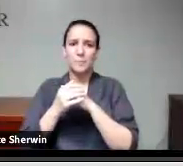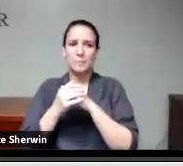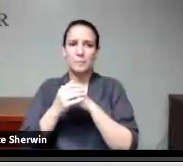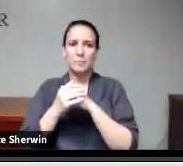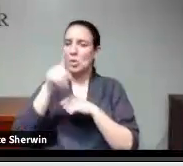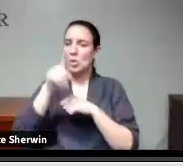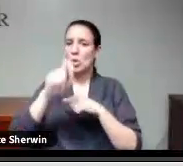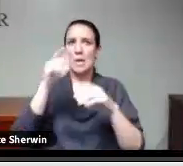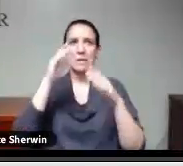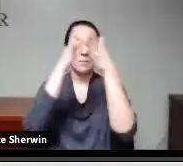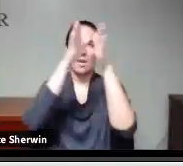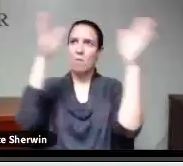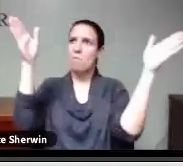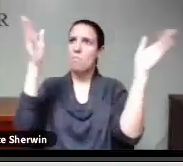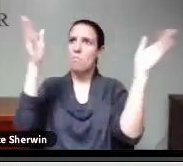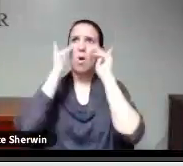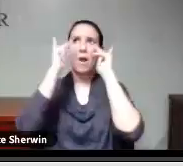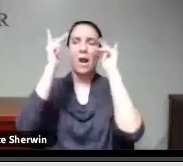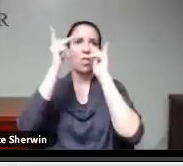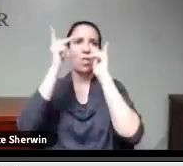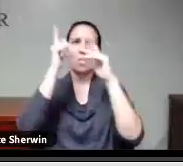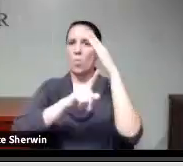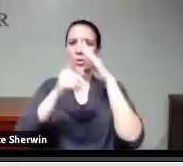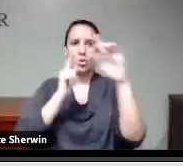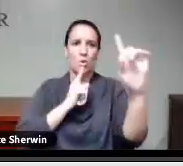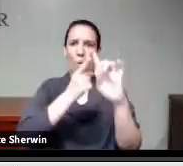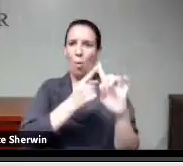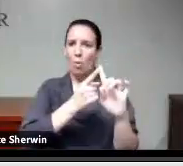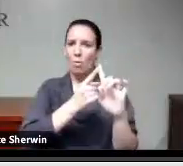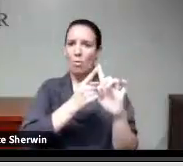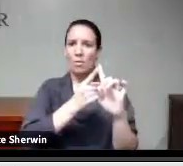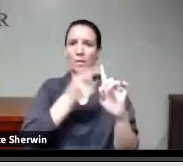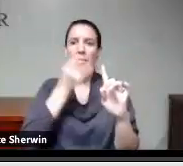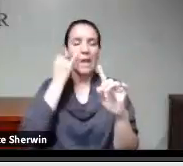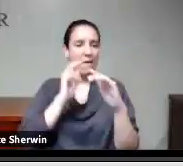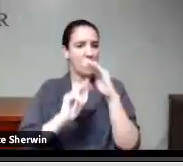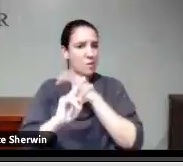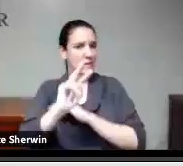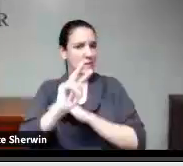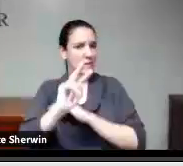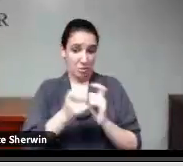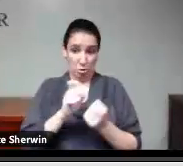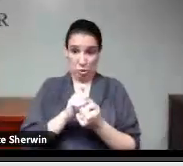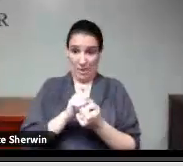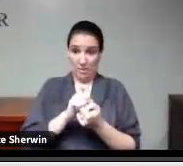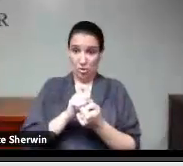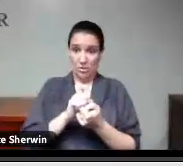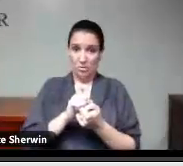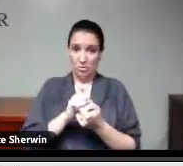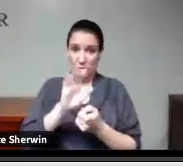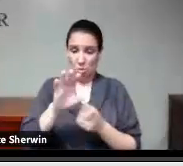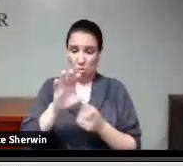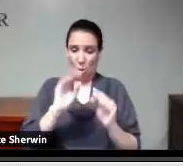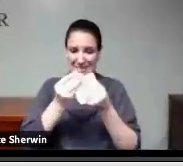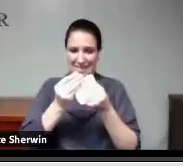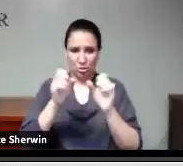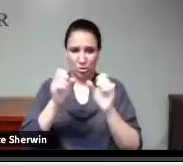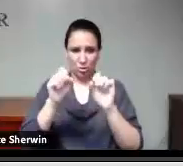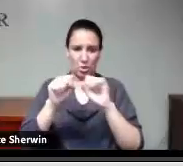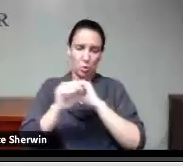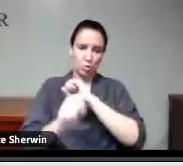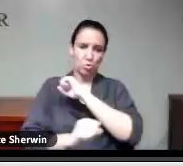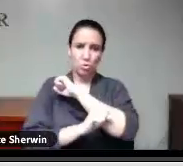where our organizational strategy is going. If you anticipate changes to the organizational structure in the future, then it's really important to